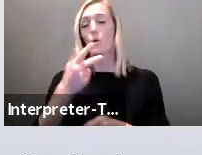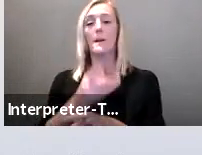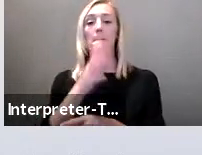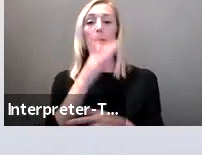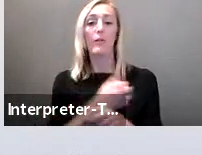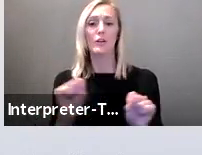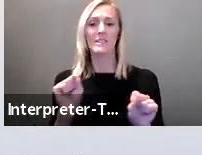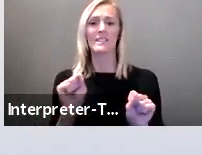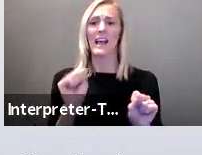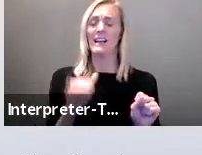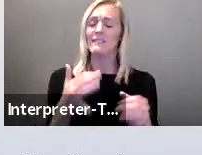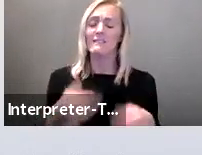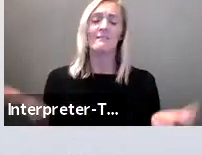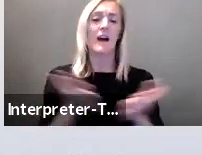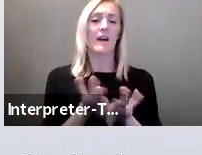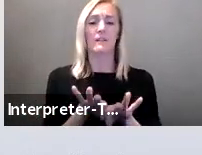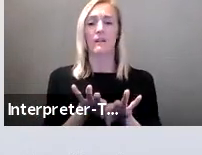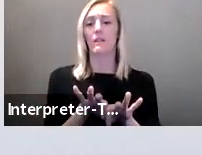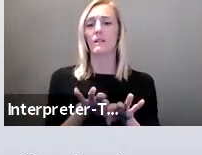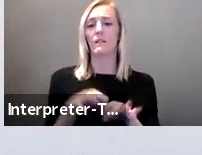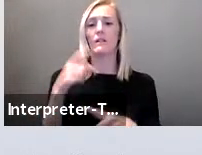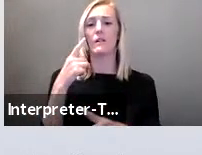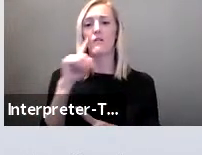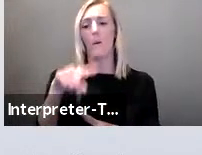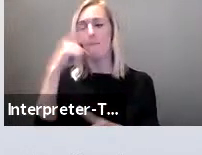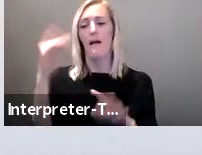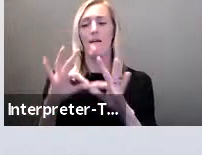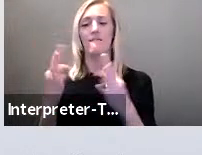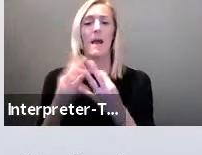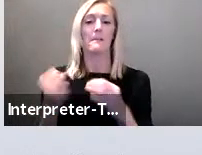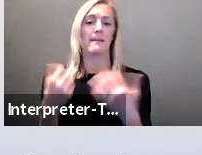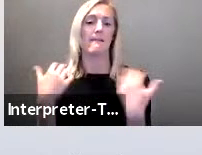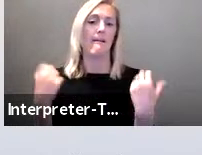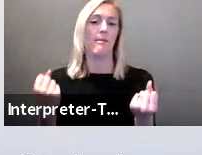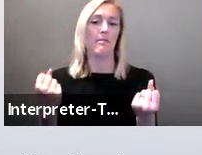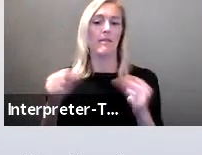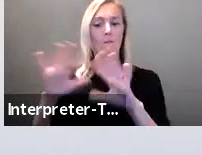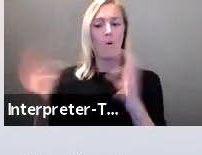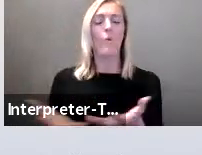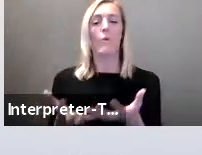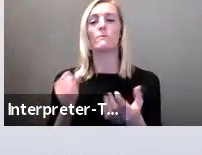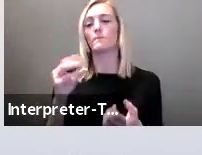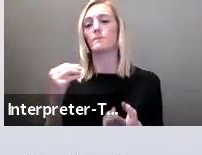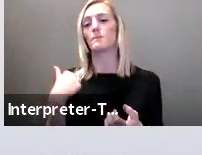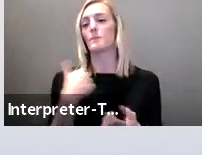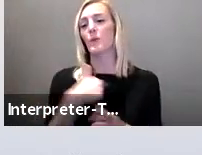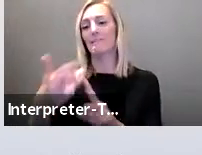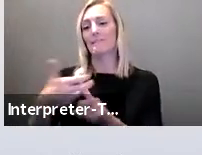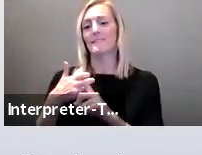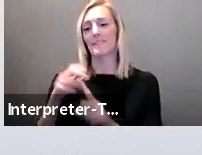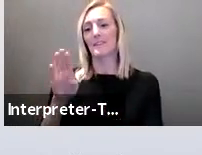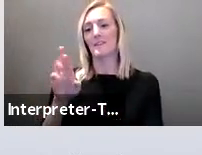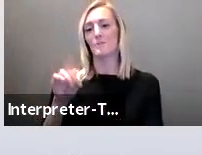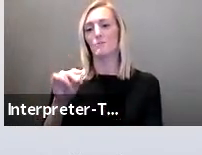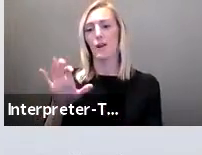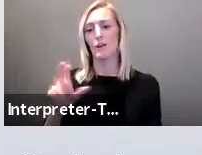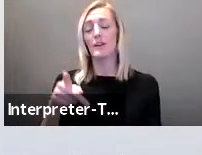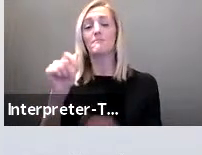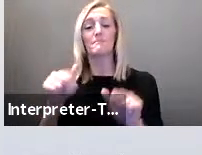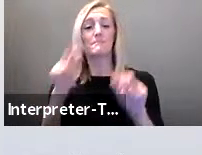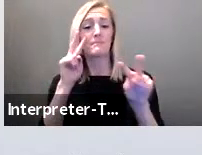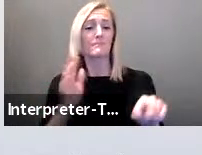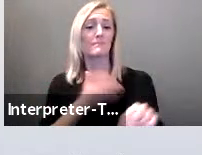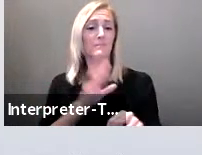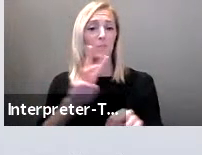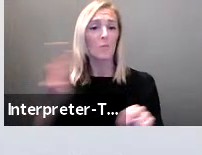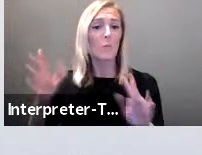is very vital to the health of the Black family. And so we have engaged Broderick Crawford to do that. You can visit our website. You